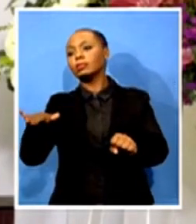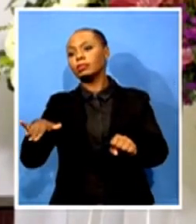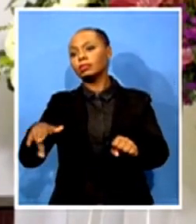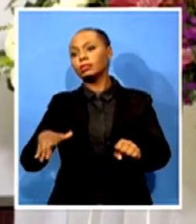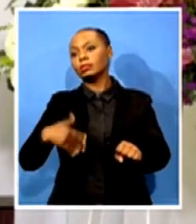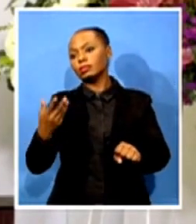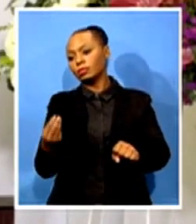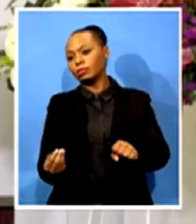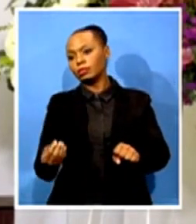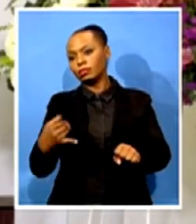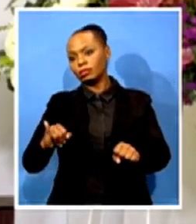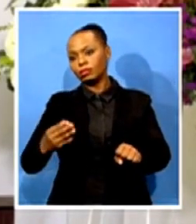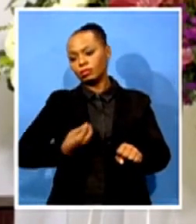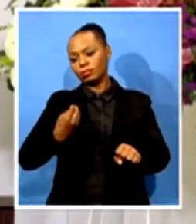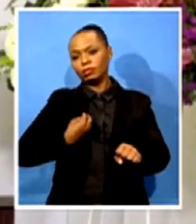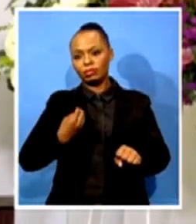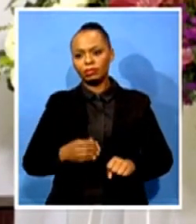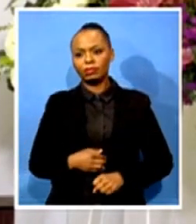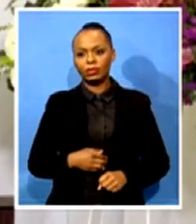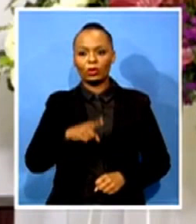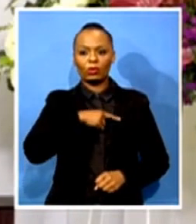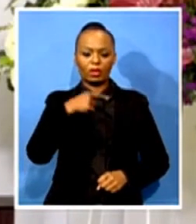oldest person la endlini.